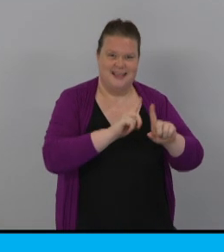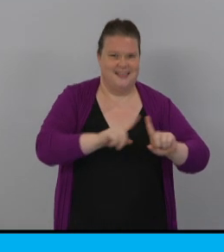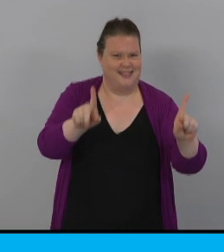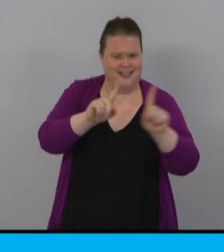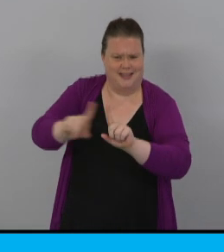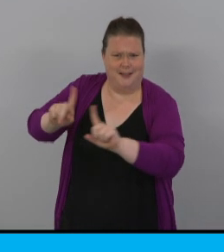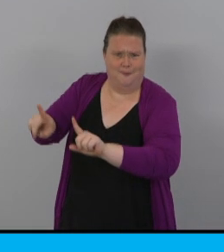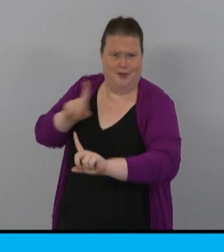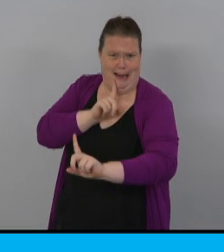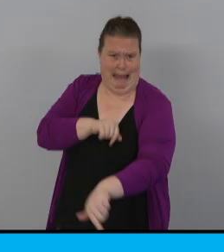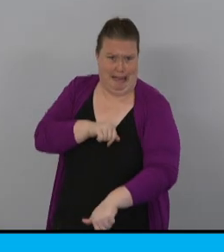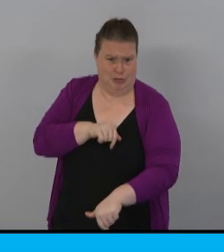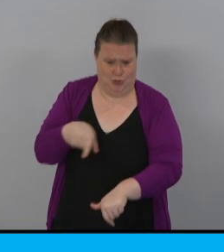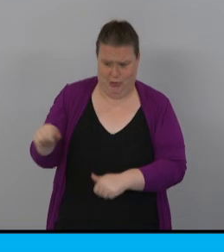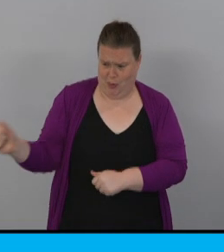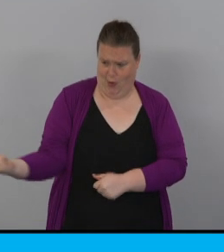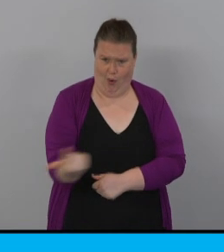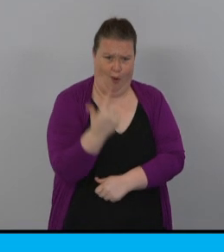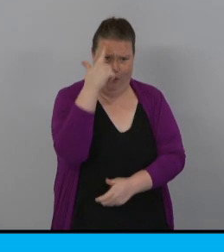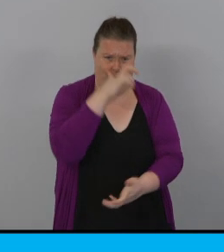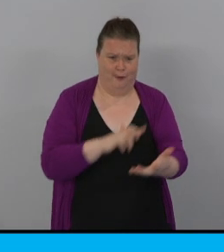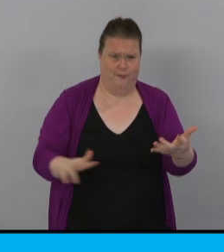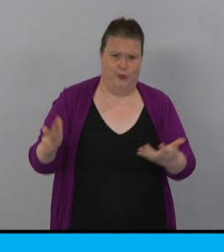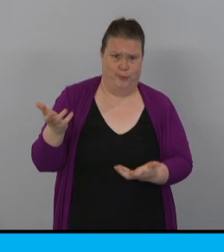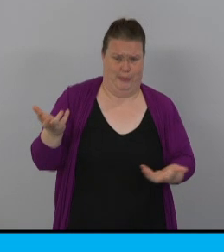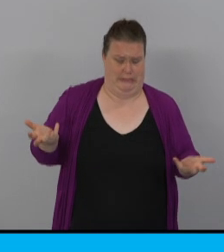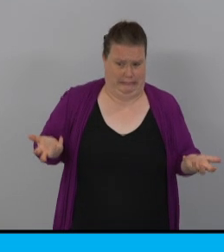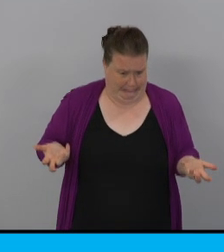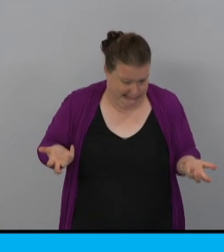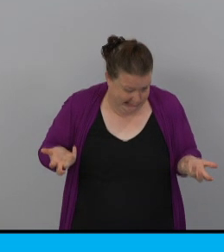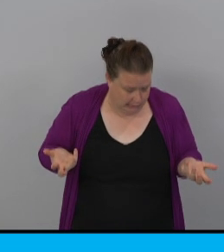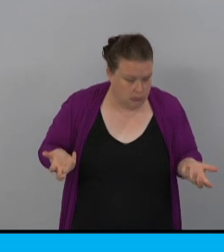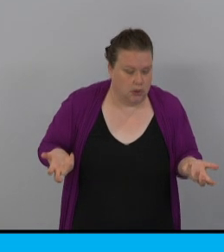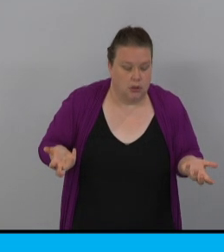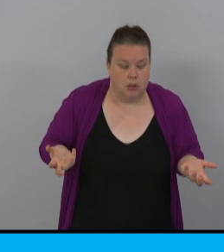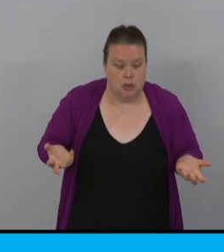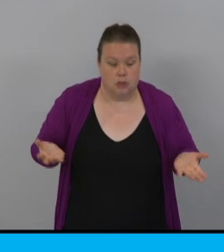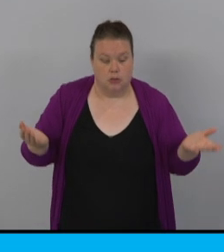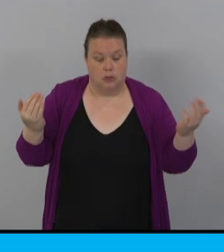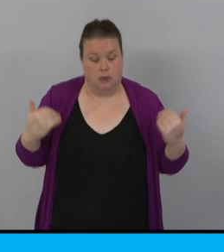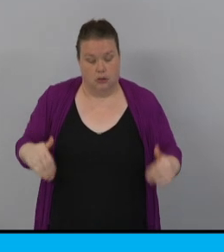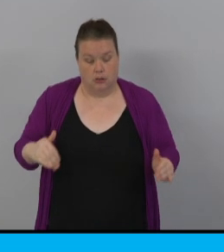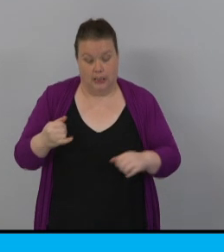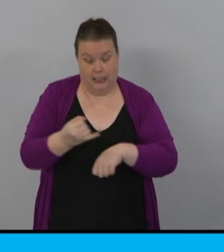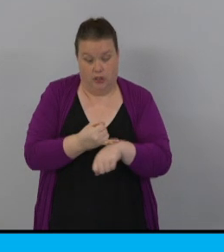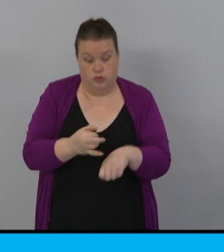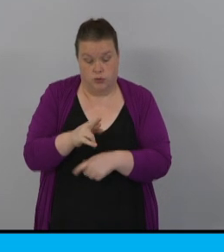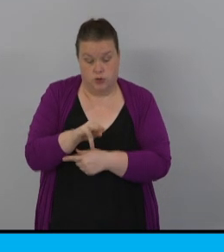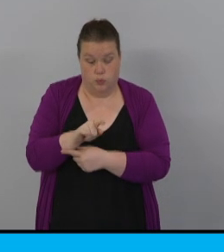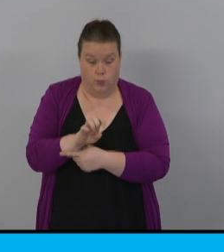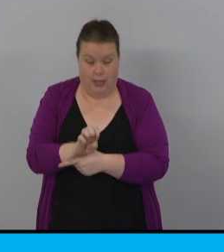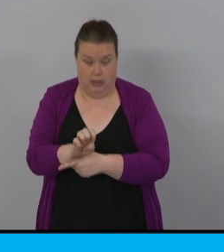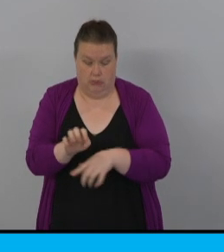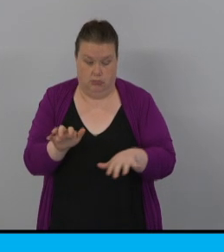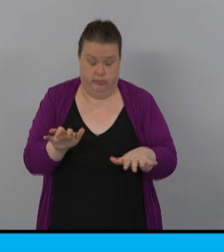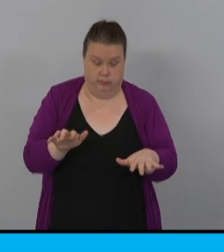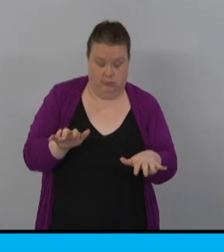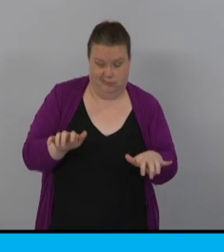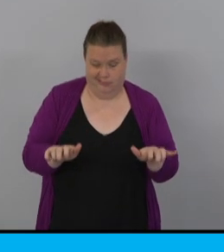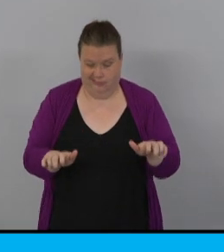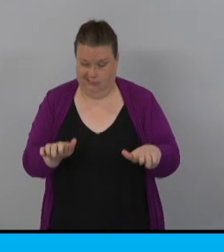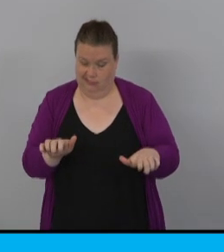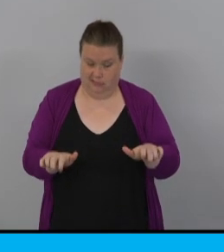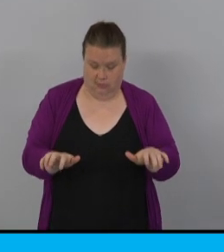little confused on this year. And then, of course, as we talked about, there's an interest rate uncertainty. We have